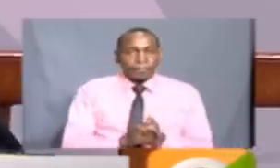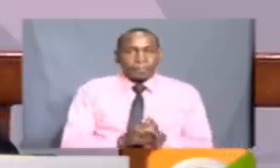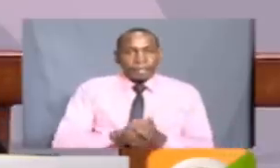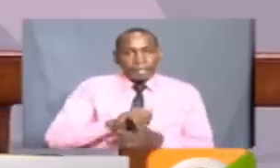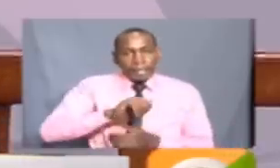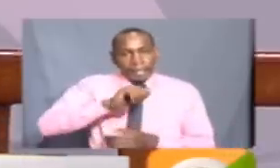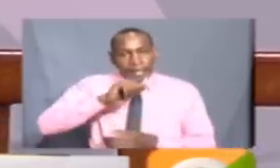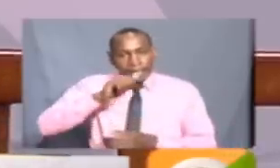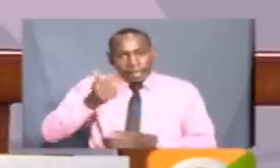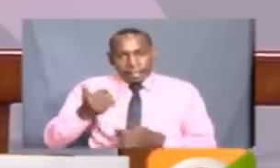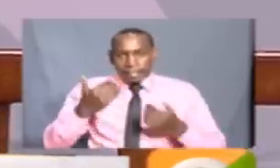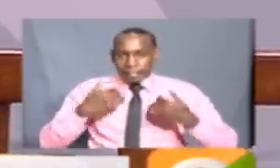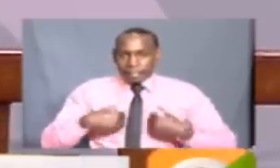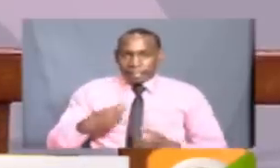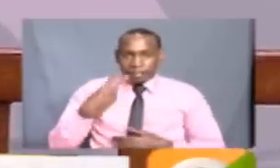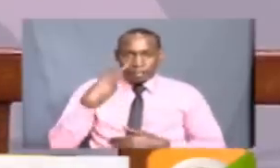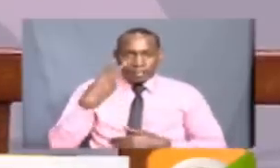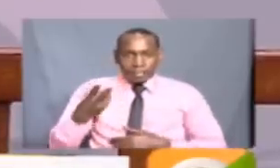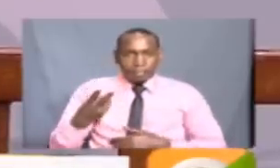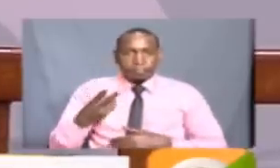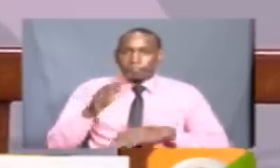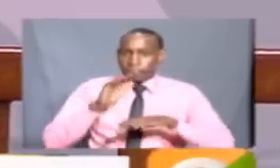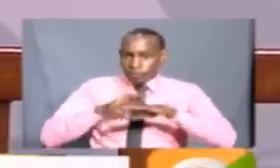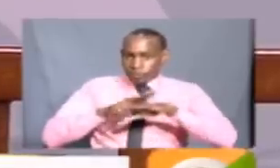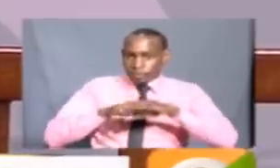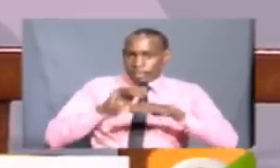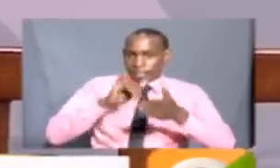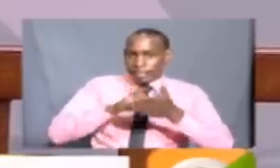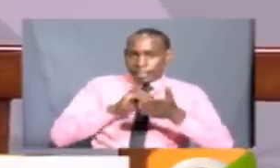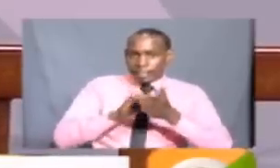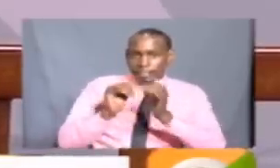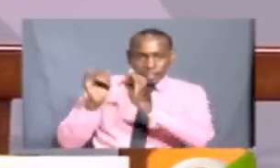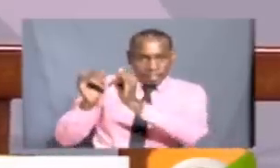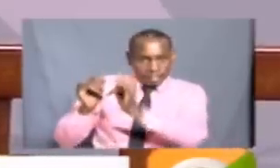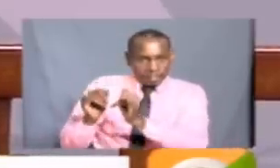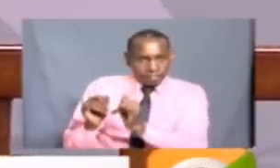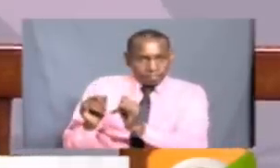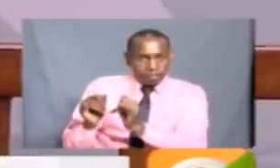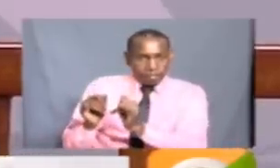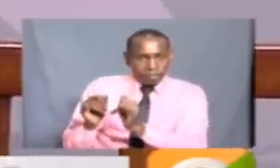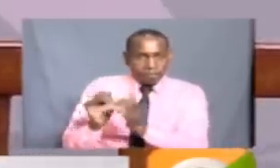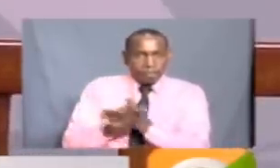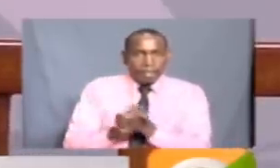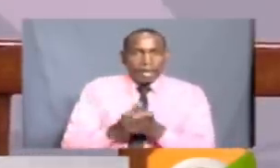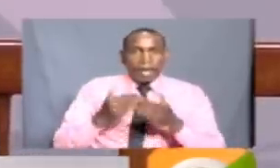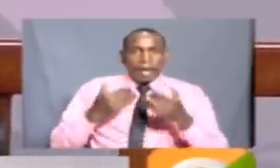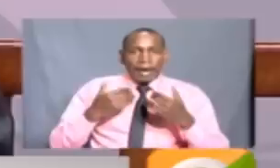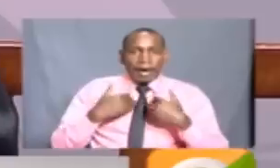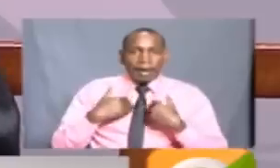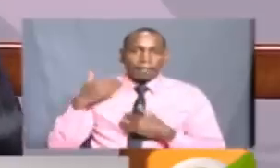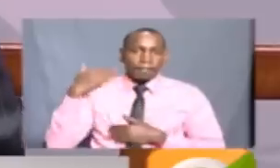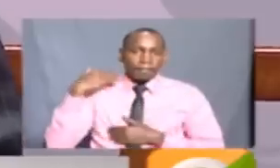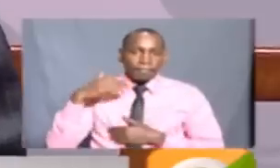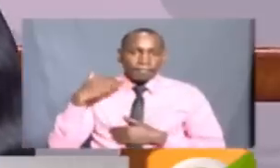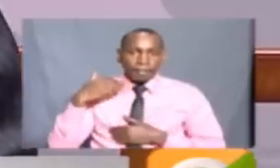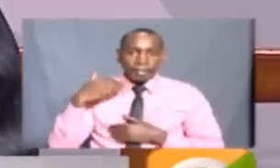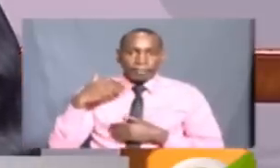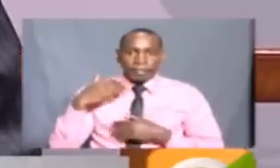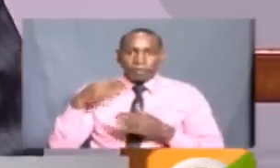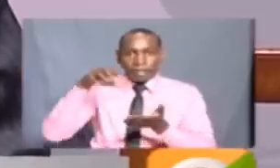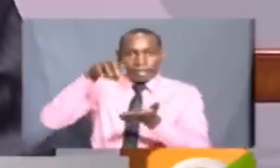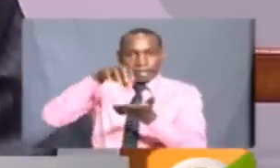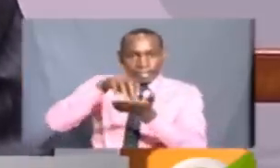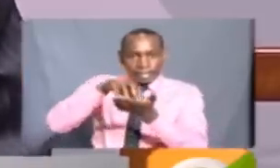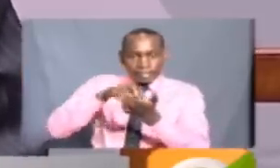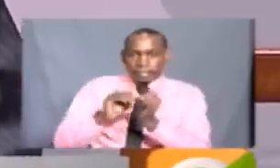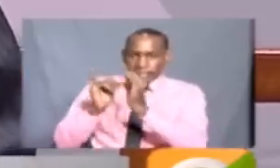that I find a little unfortunate is for an individual to be facing a criminal charge.